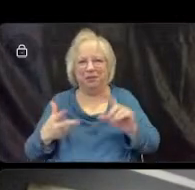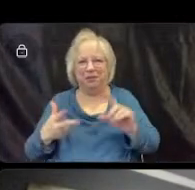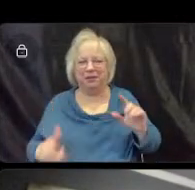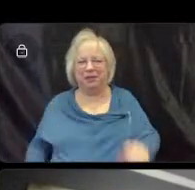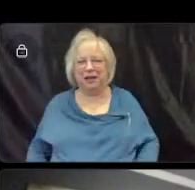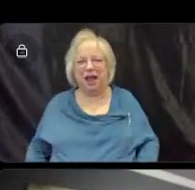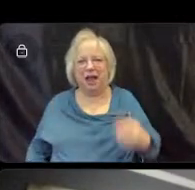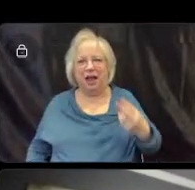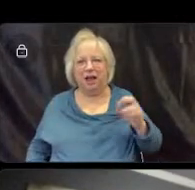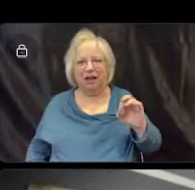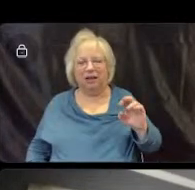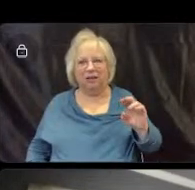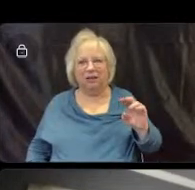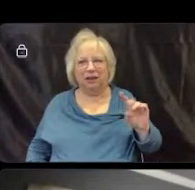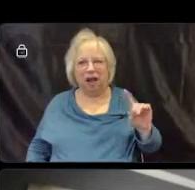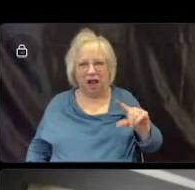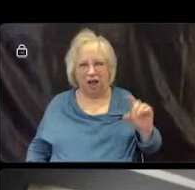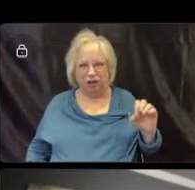Commissioner Hodge.